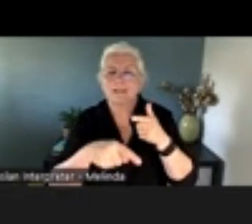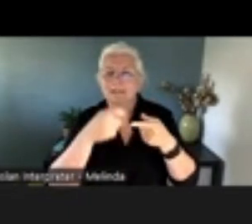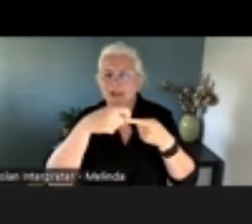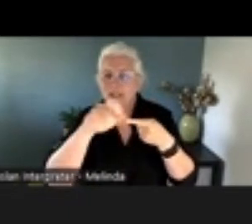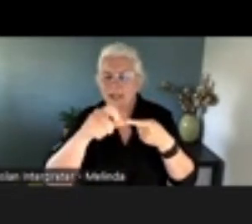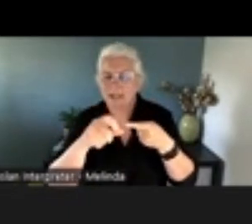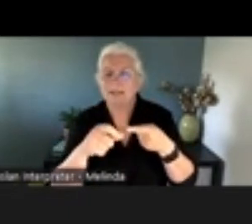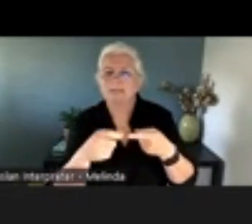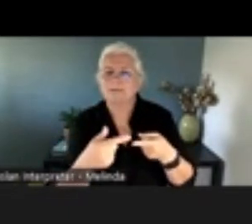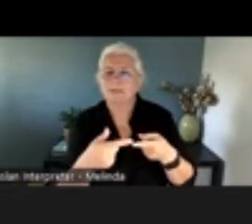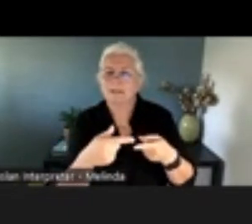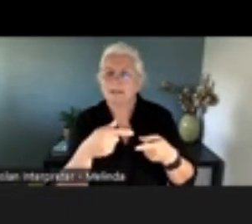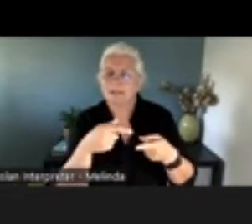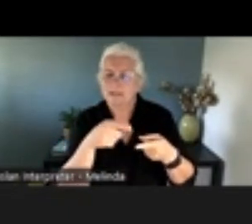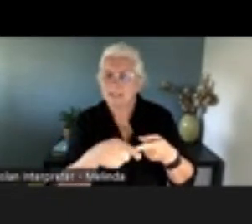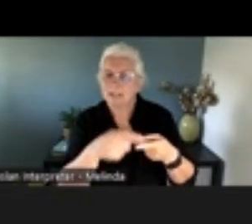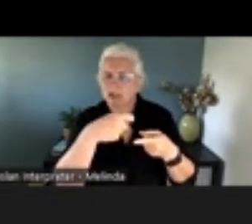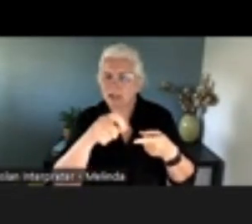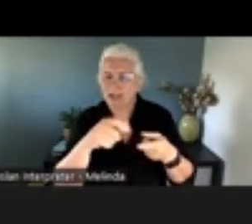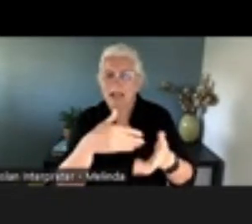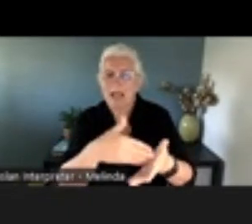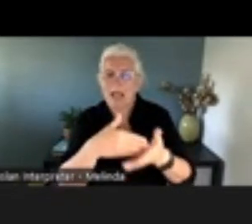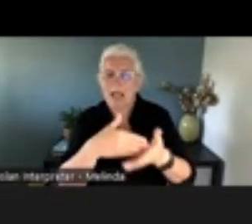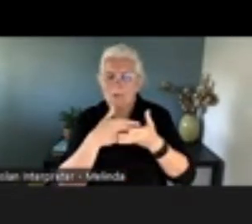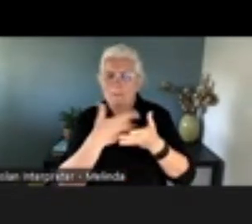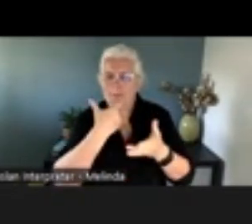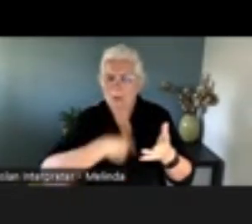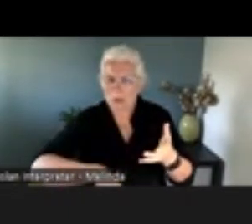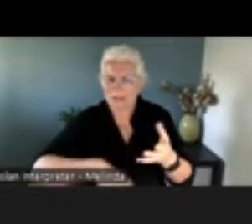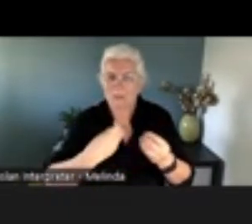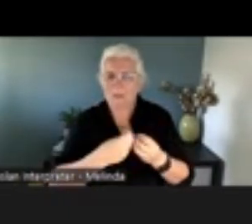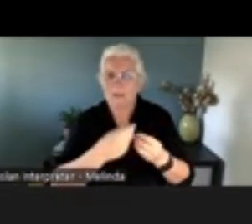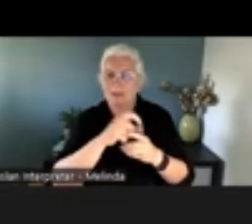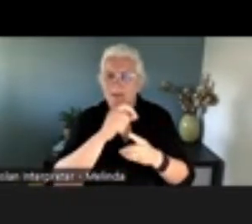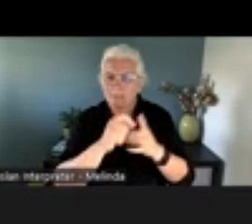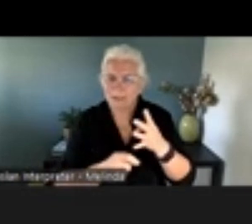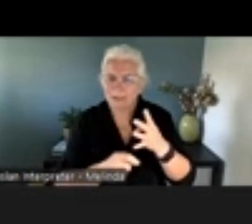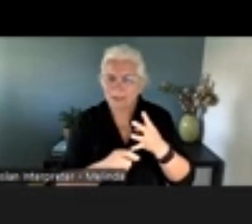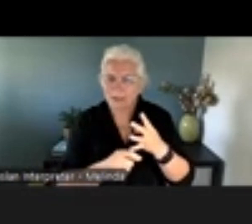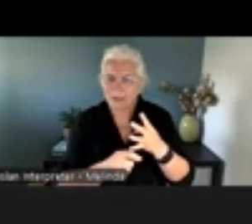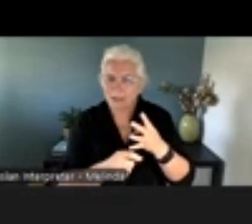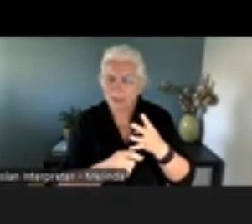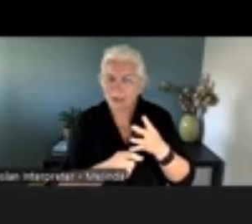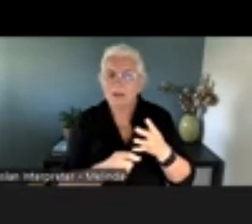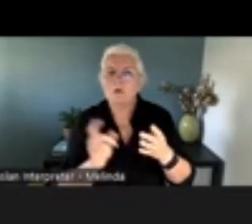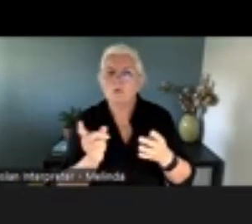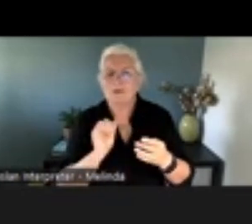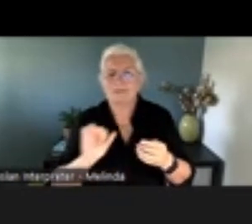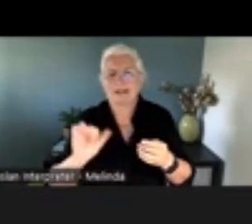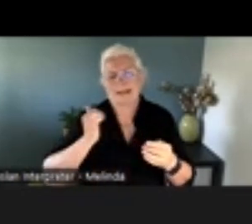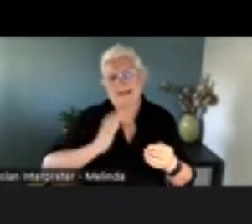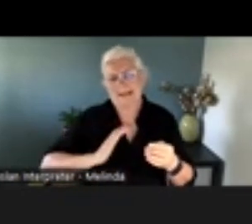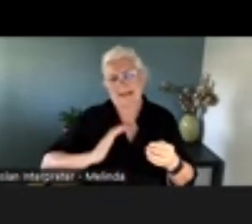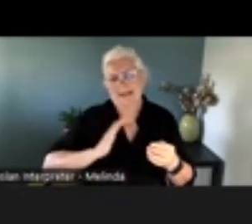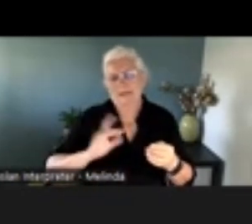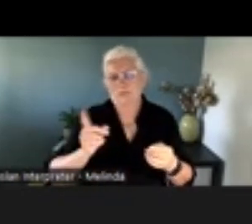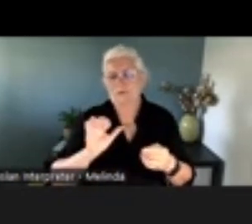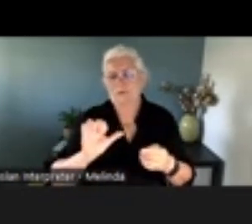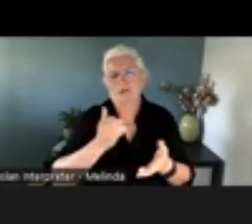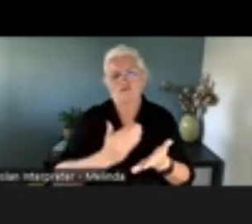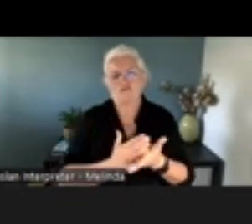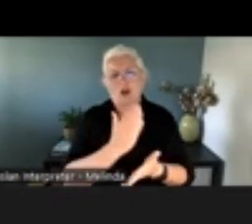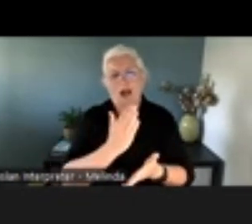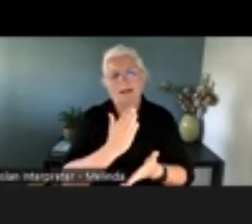too. Now, these checklists can help the person with disability consider which of their needs and which of their rights are being